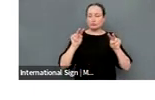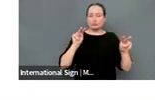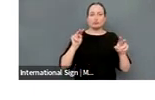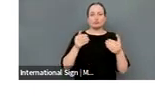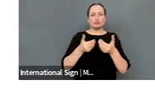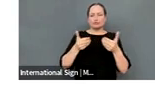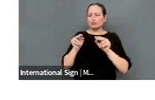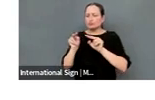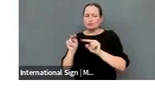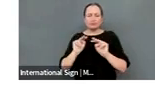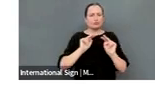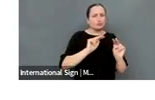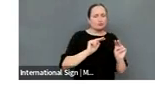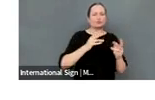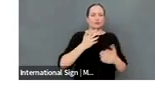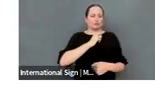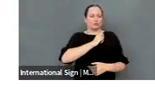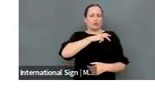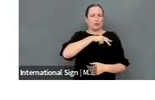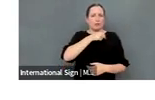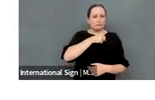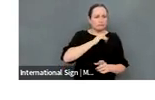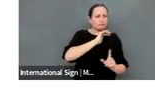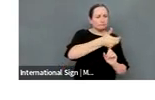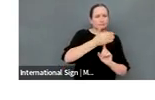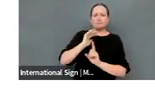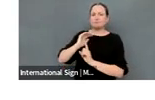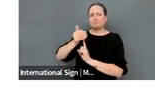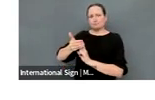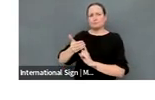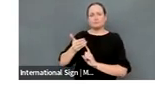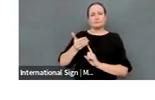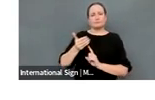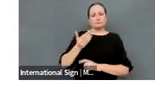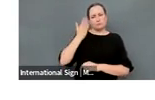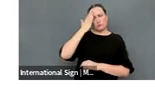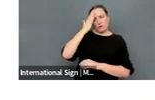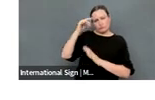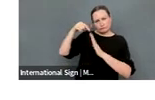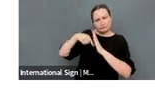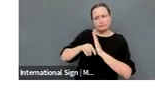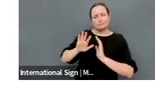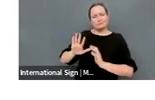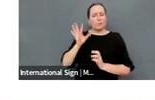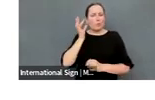Social protection system need to be more gender sensitive and responsive to address